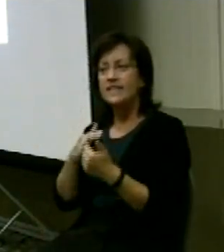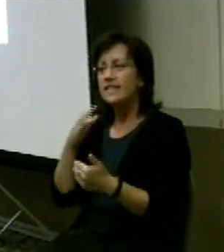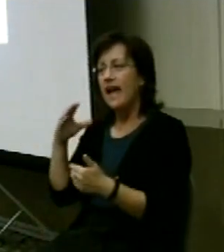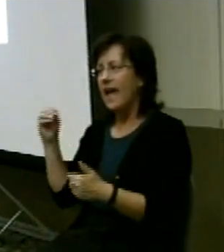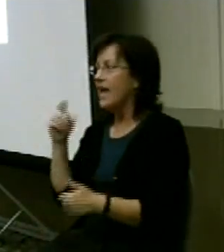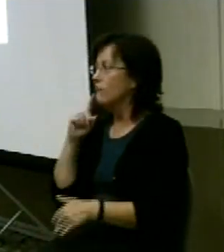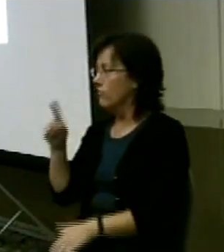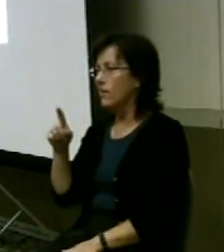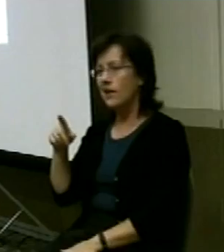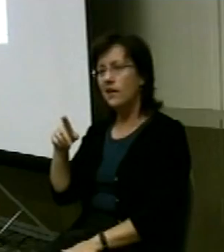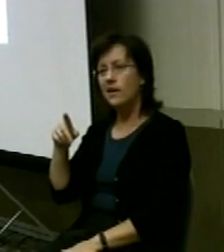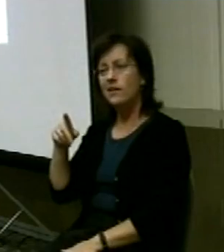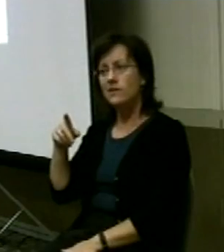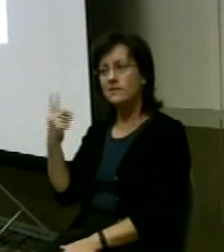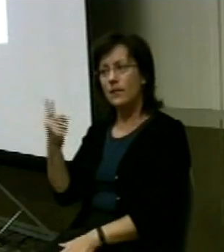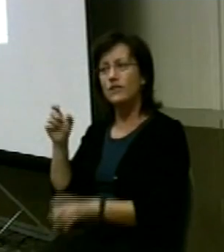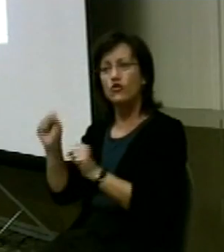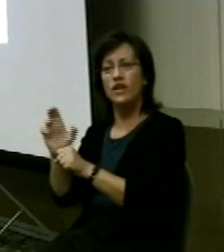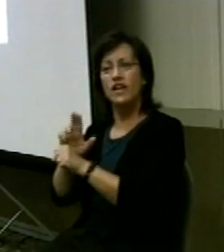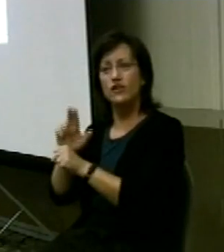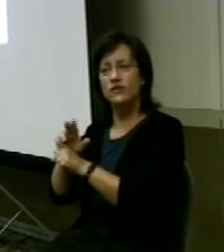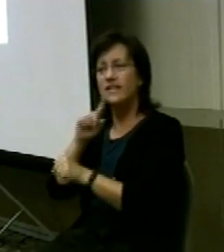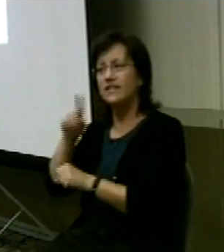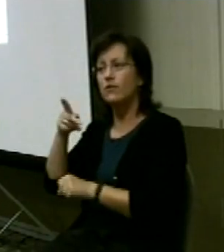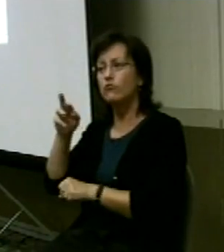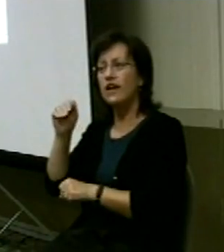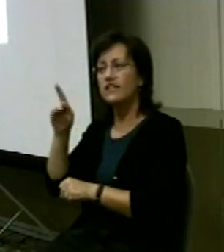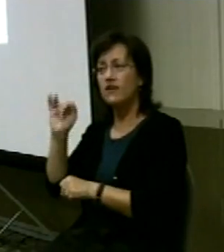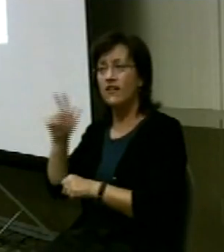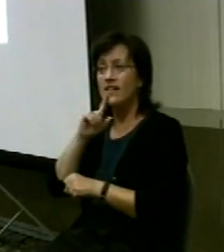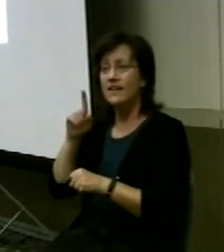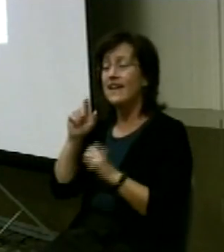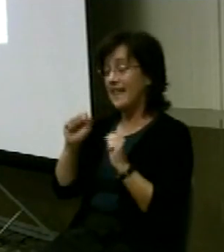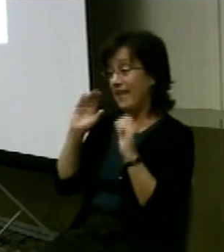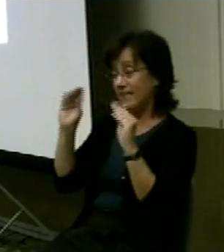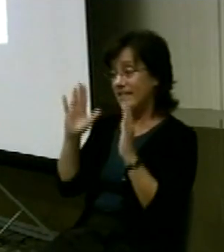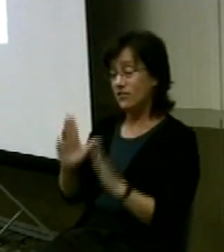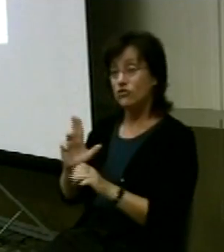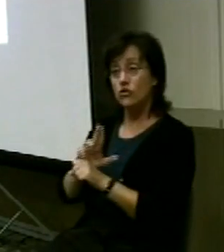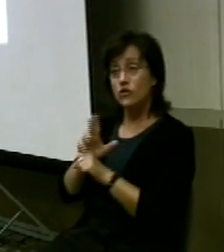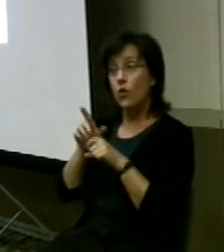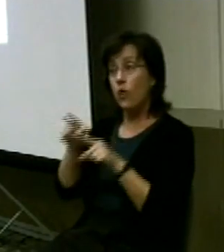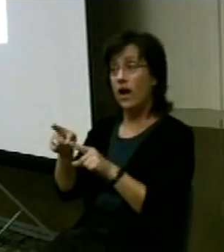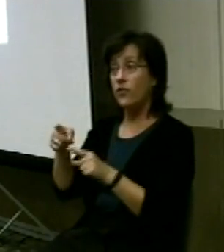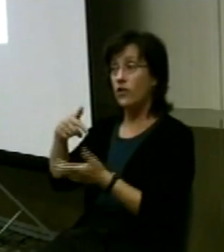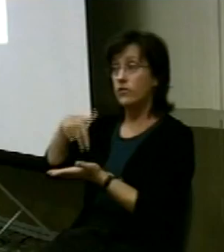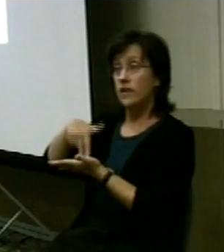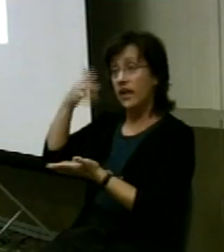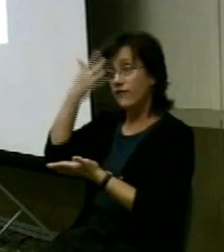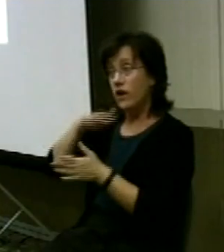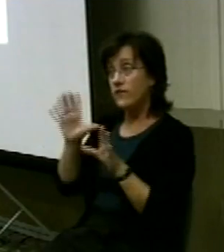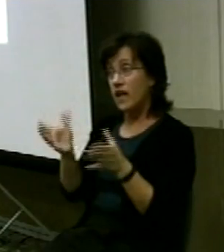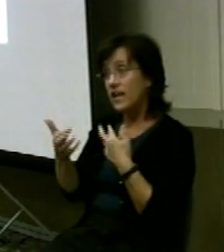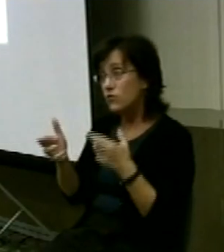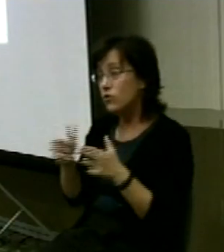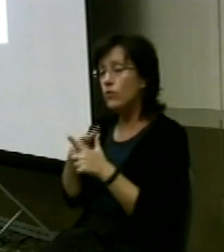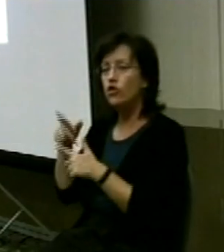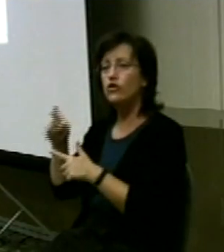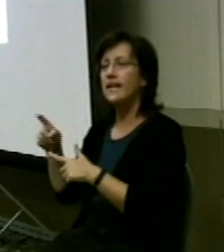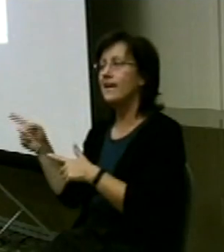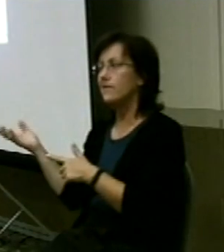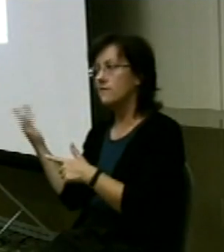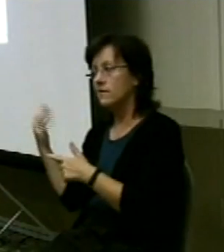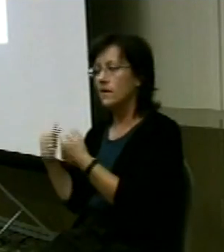that the classroom teacher can use while she or he is up in the front of the classroom? Or is this something where you need some support